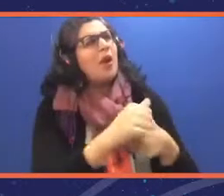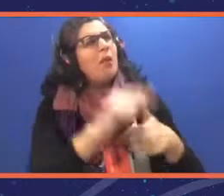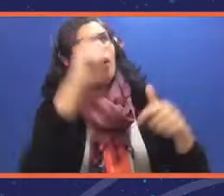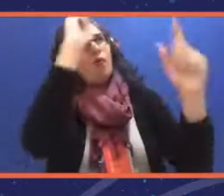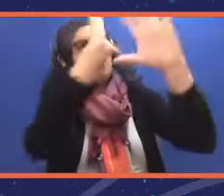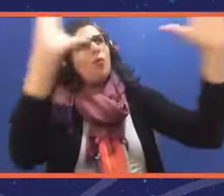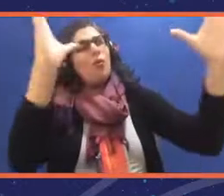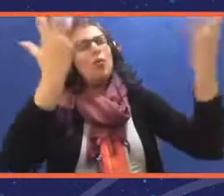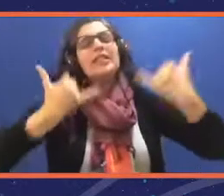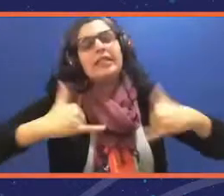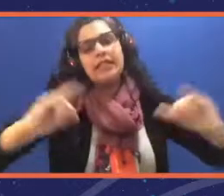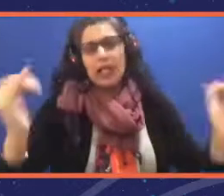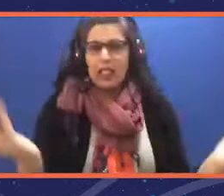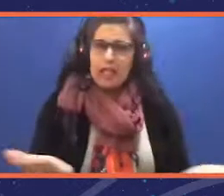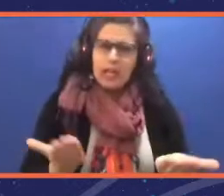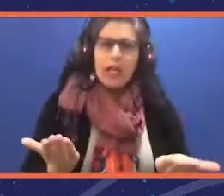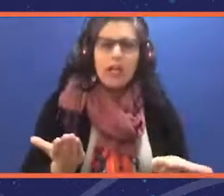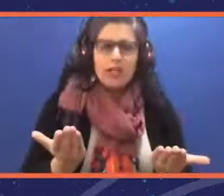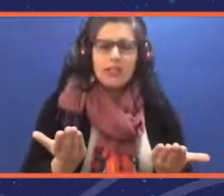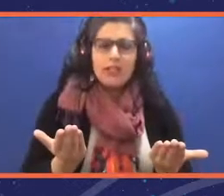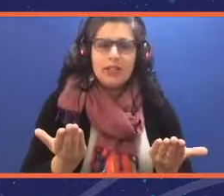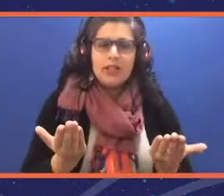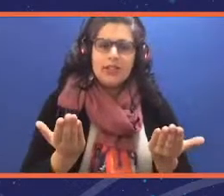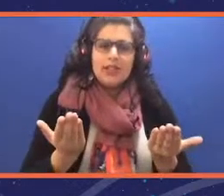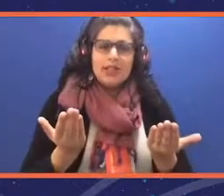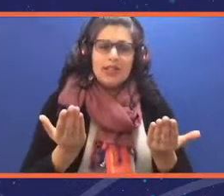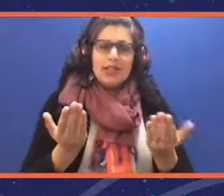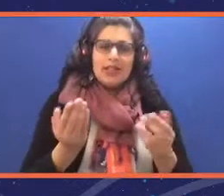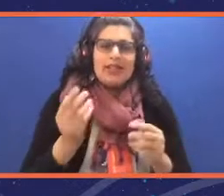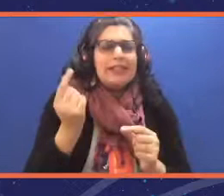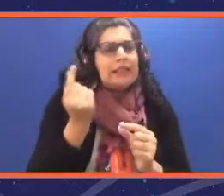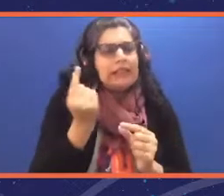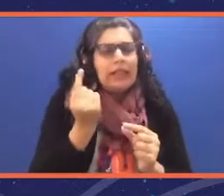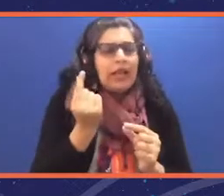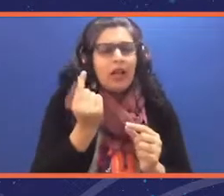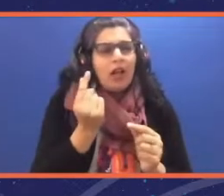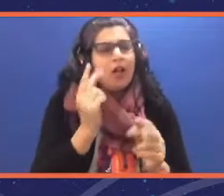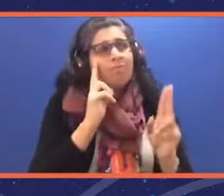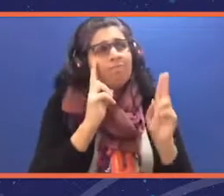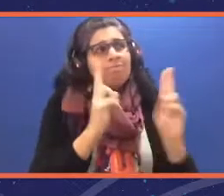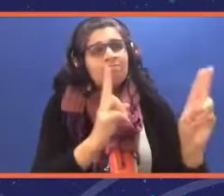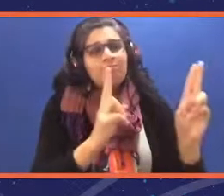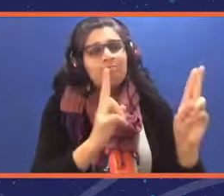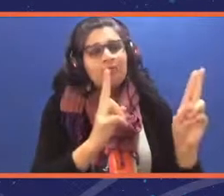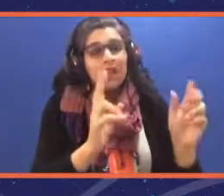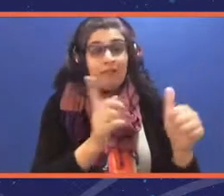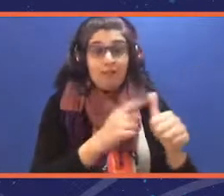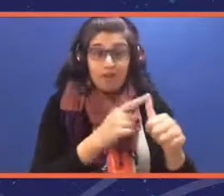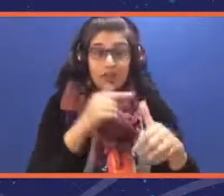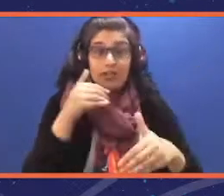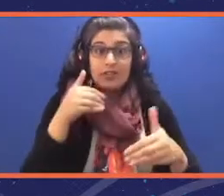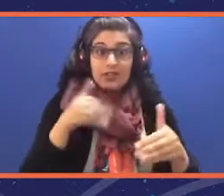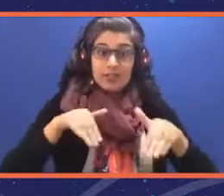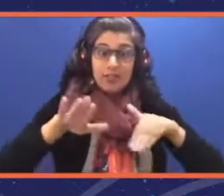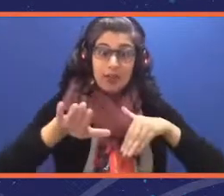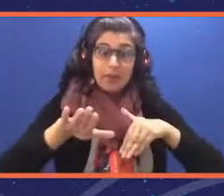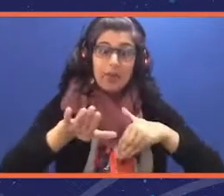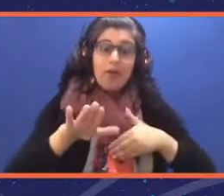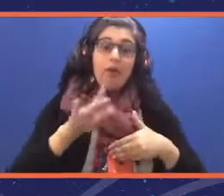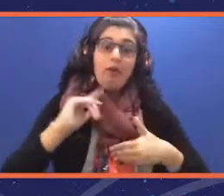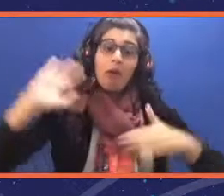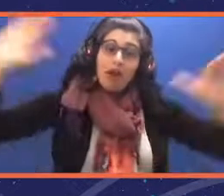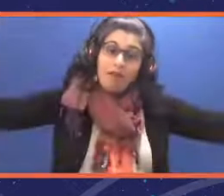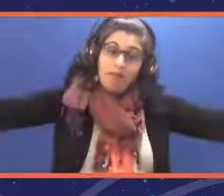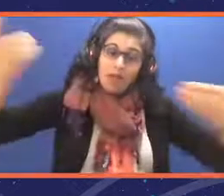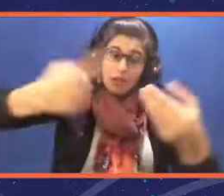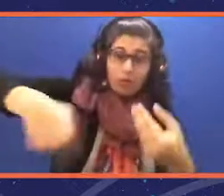here. This small gesture of acknowledgement and honoring is a first step. And so we invite you to